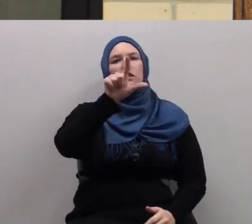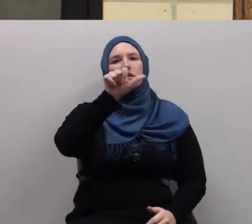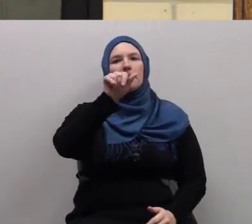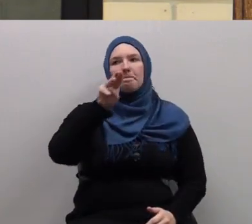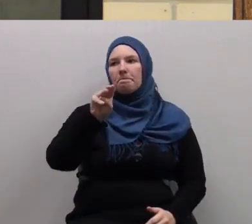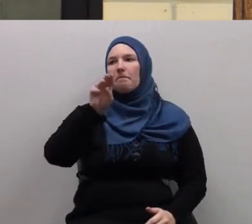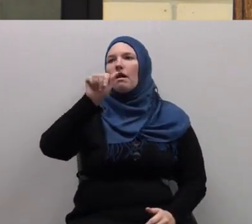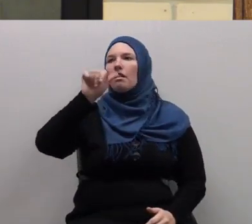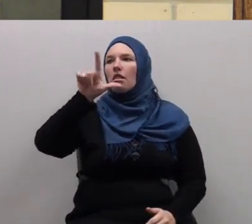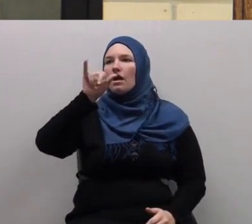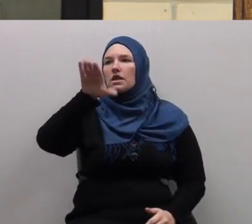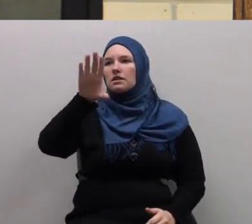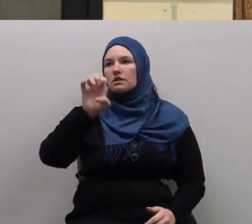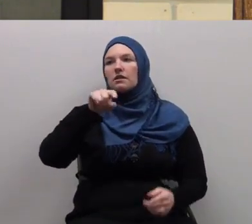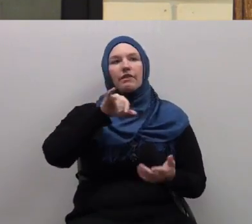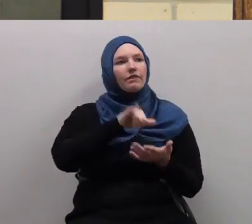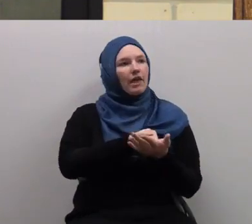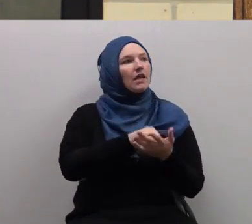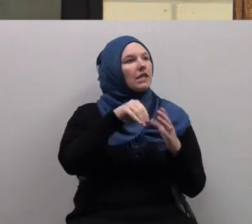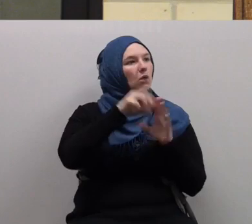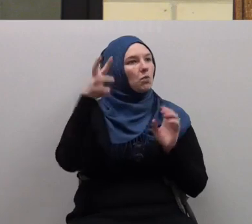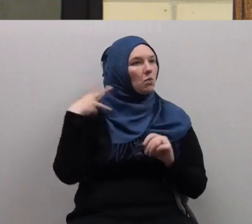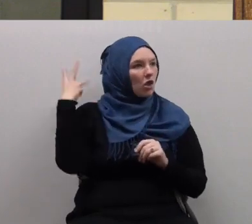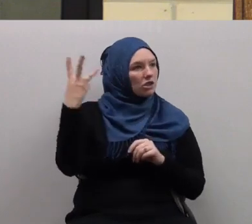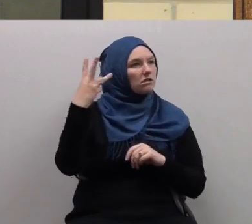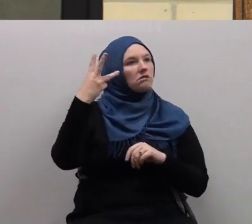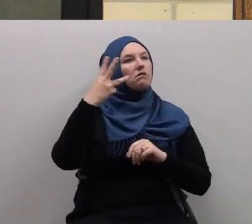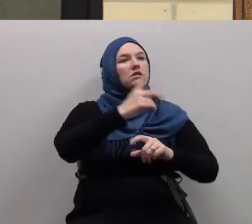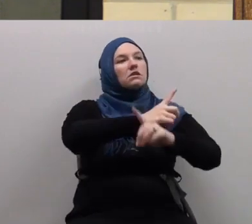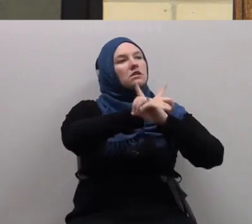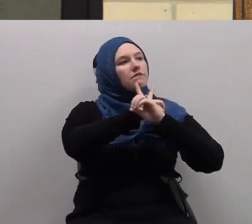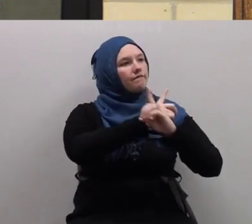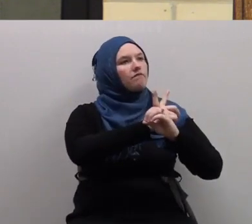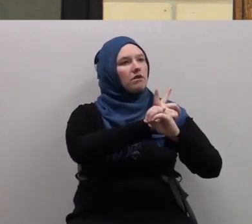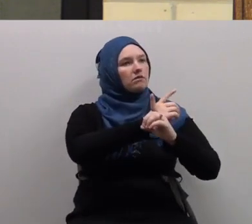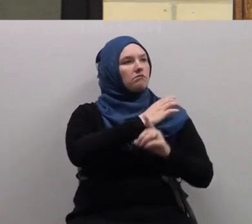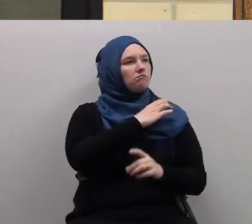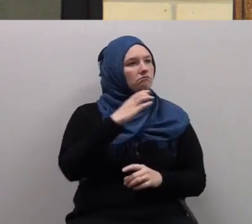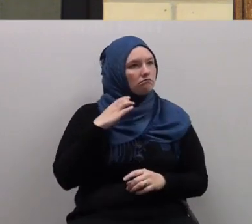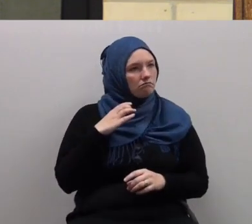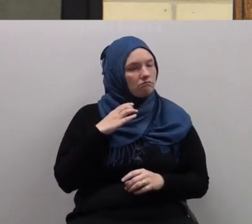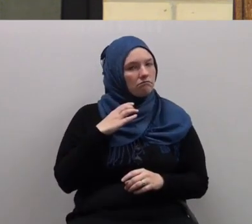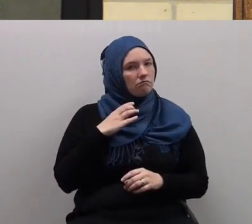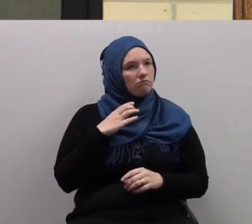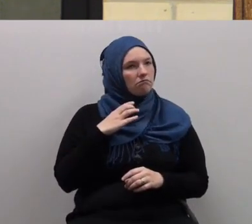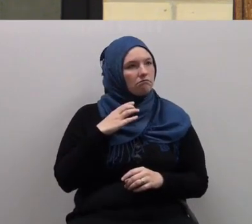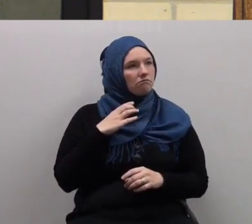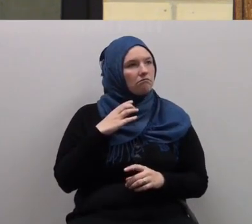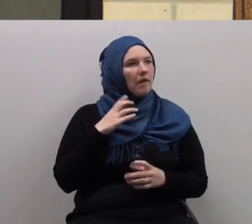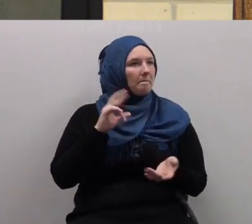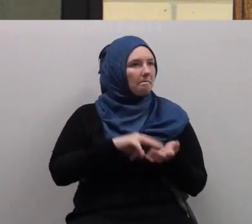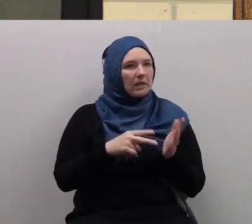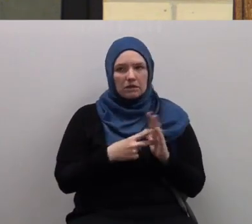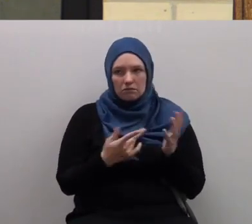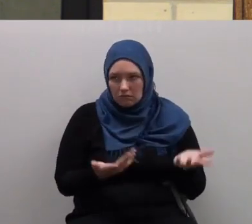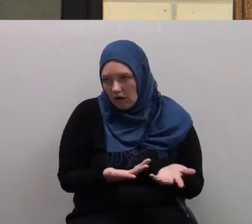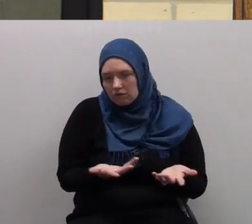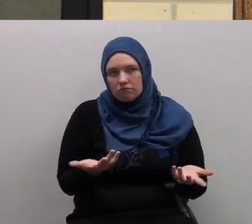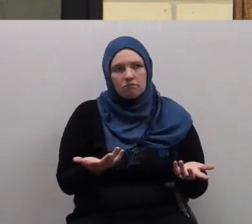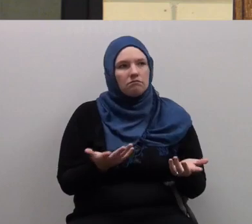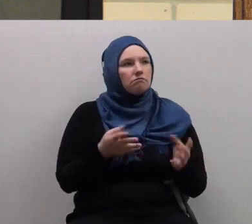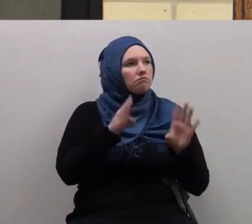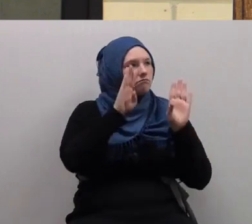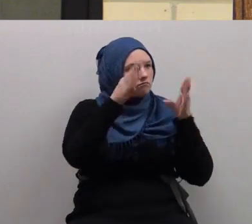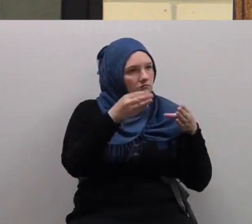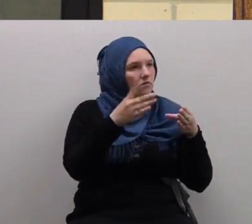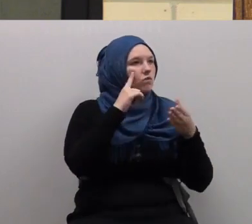political lobby in Washington, Bill Rights Defense Committee, which speaks for itself, Center